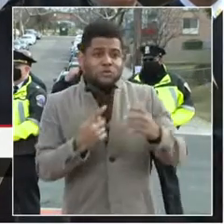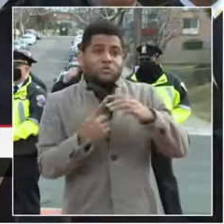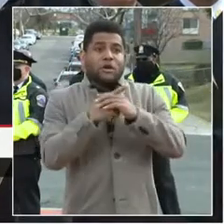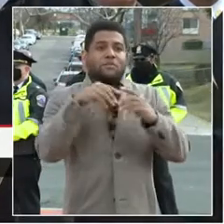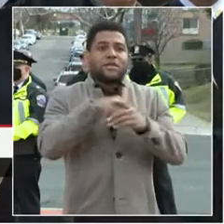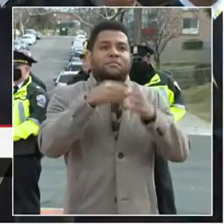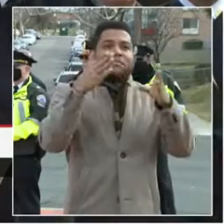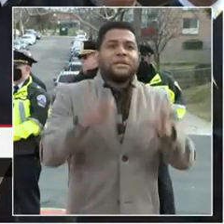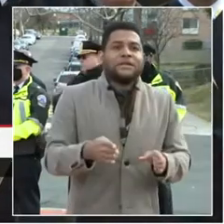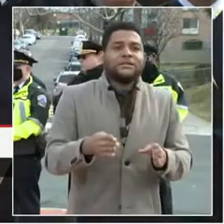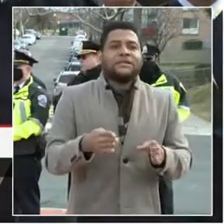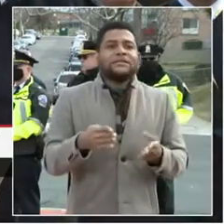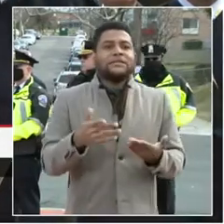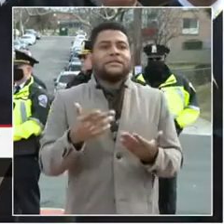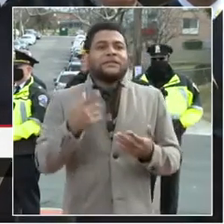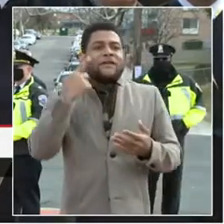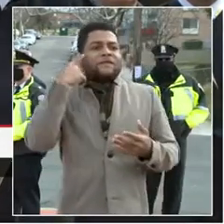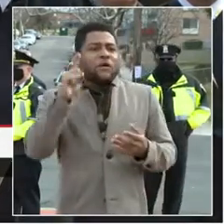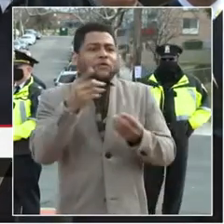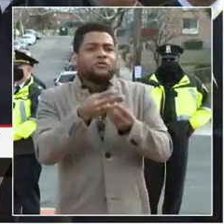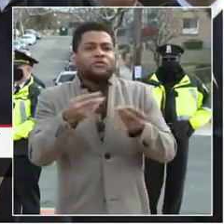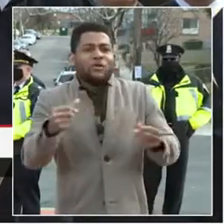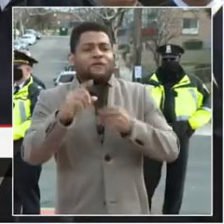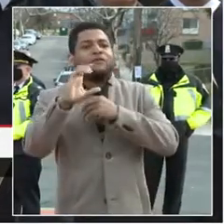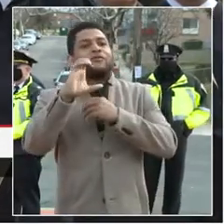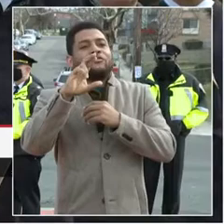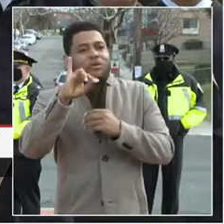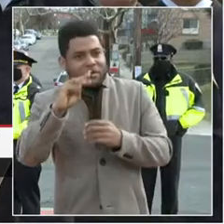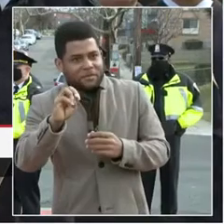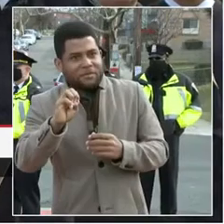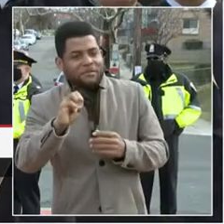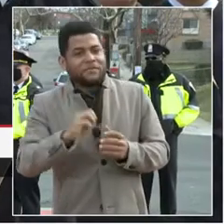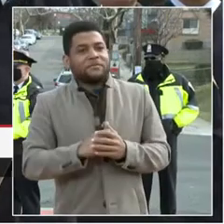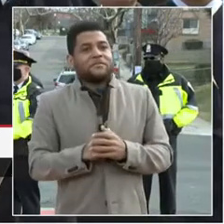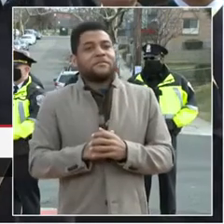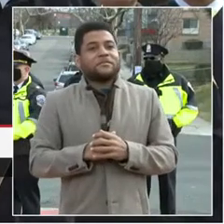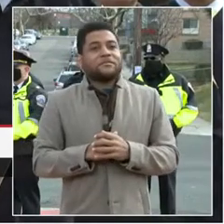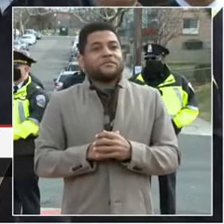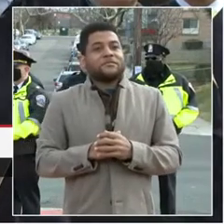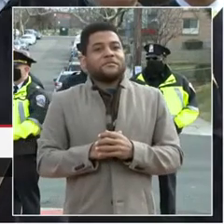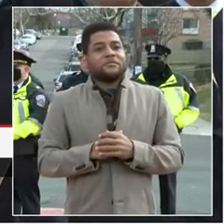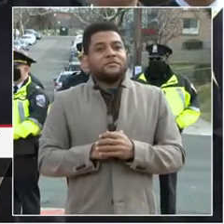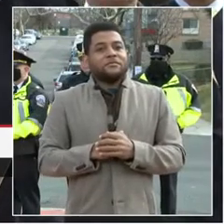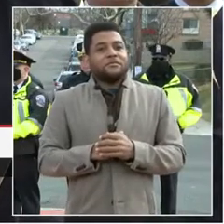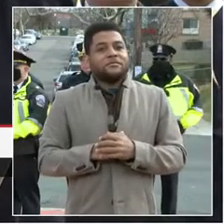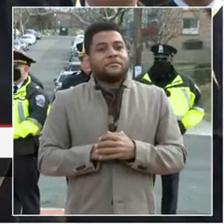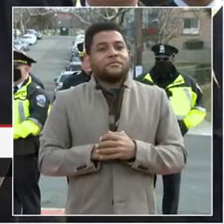with the issues of crime as urgently as we can.